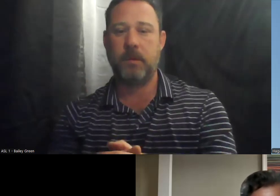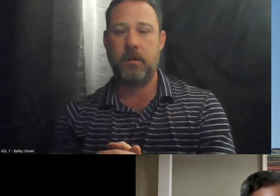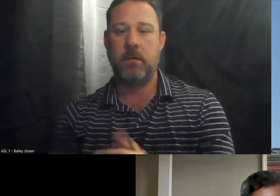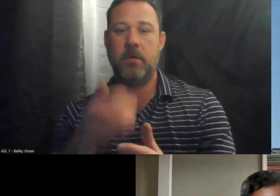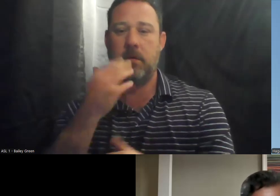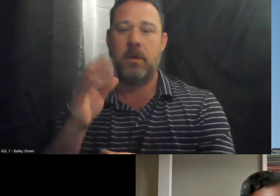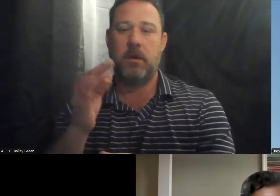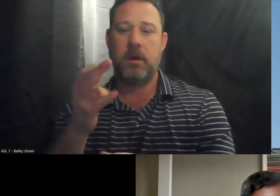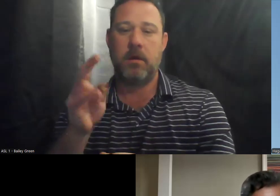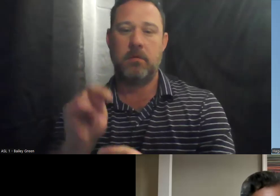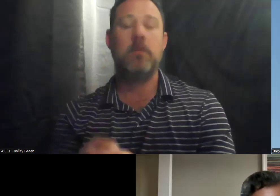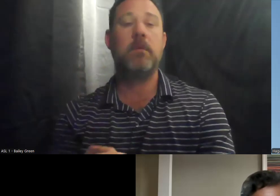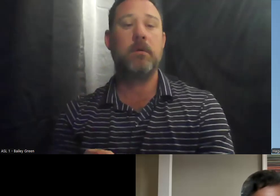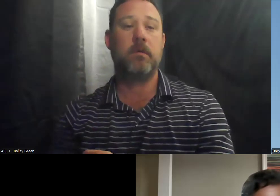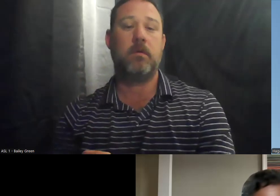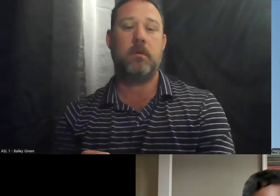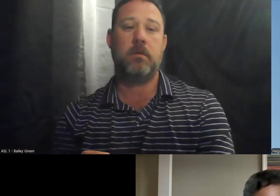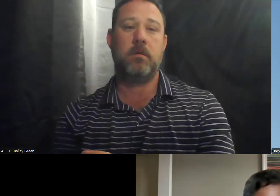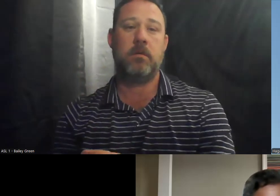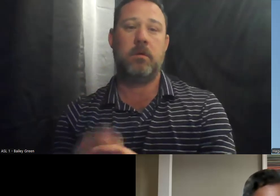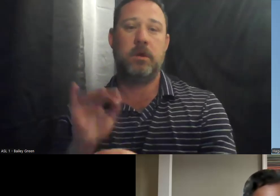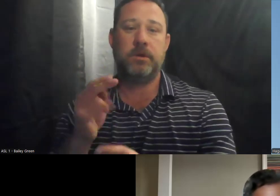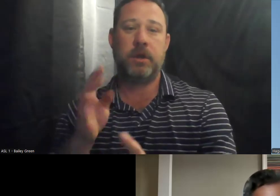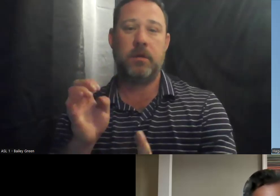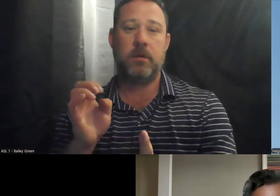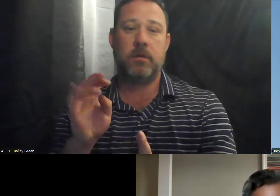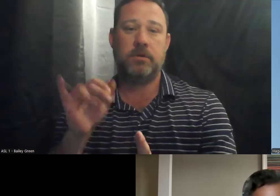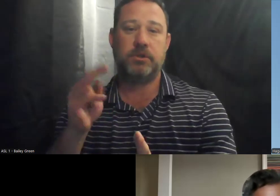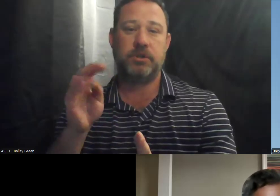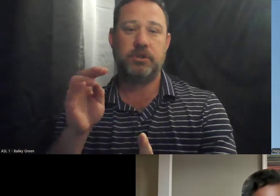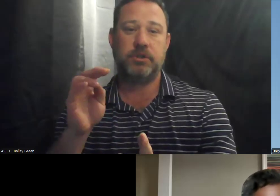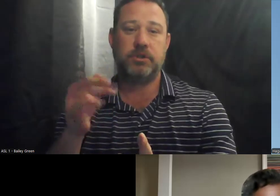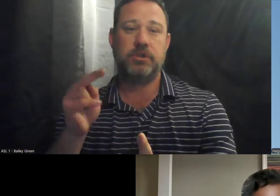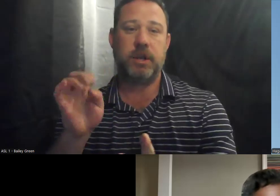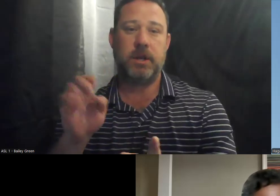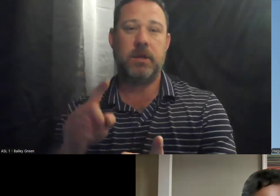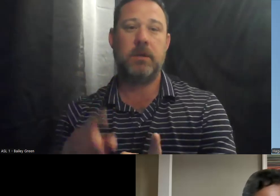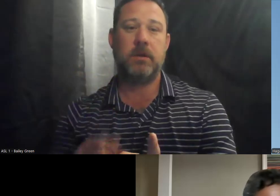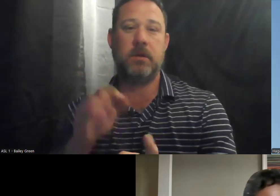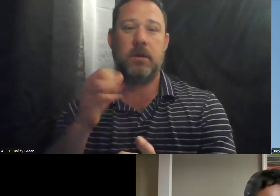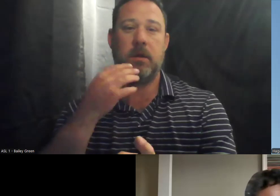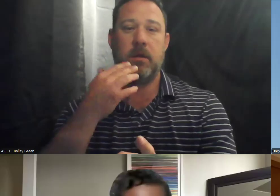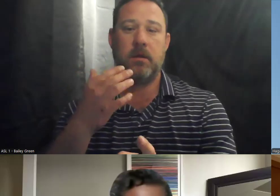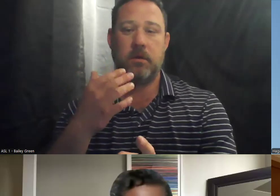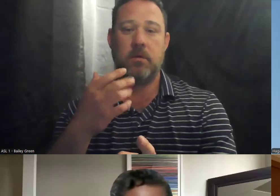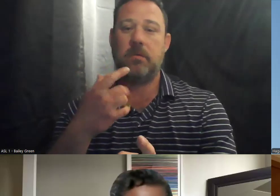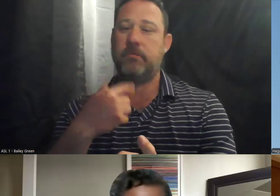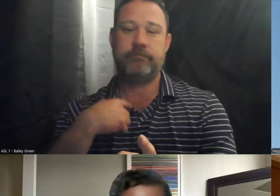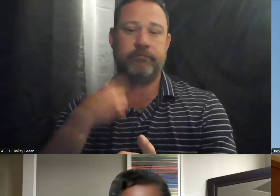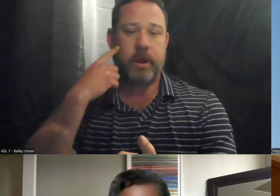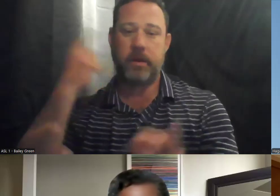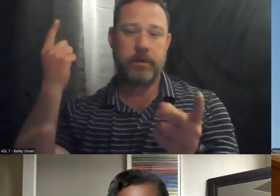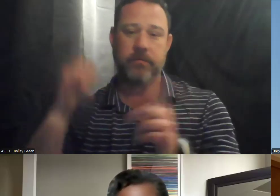Thank you, Carolyn. Janie? Thank you. Yeah, I echo what everybody